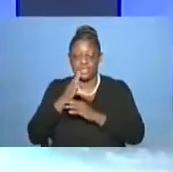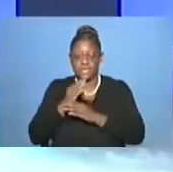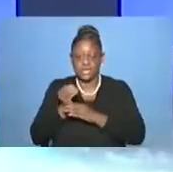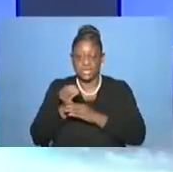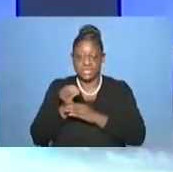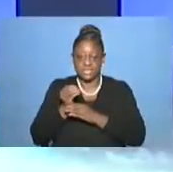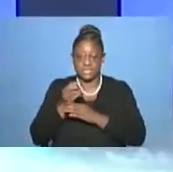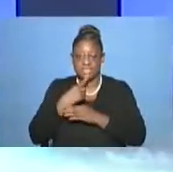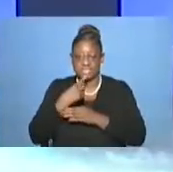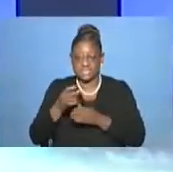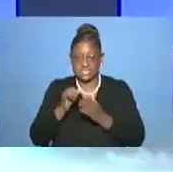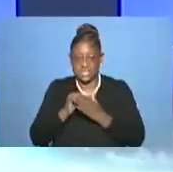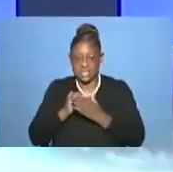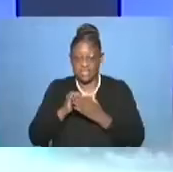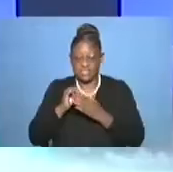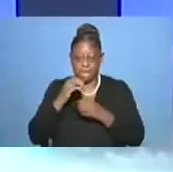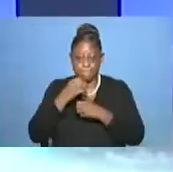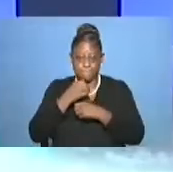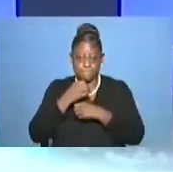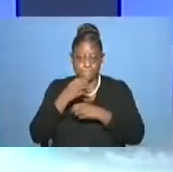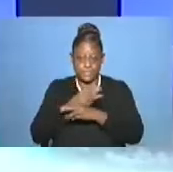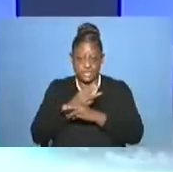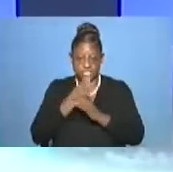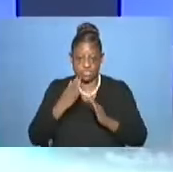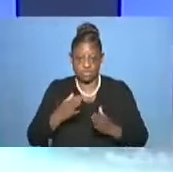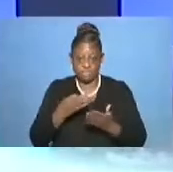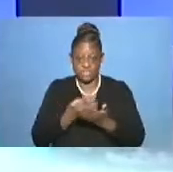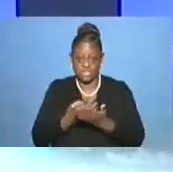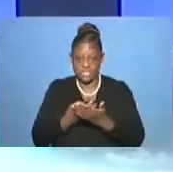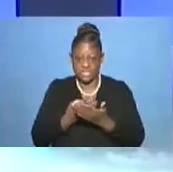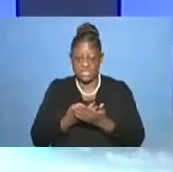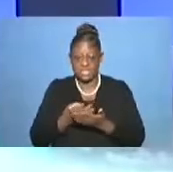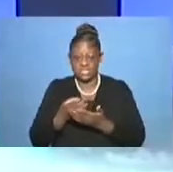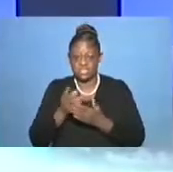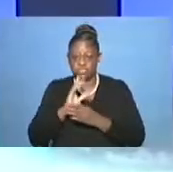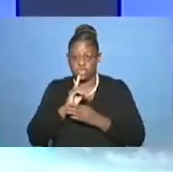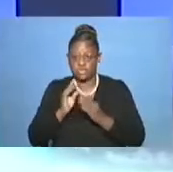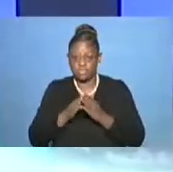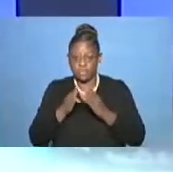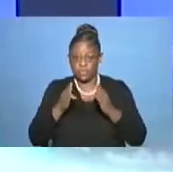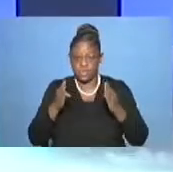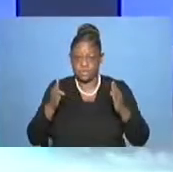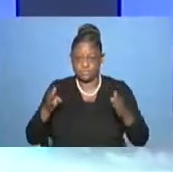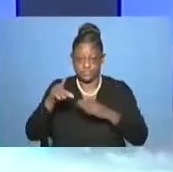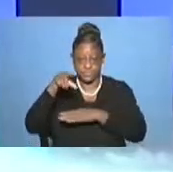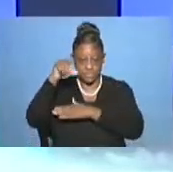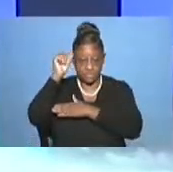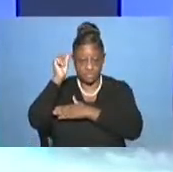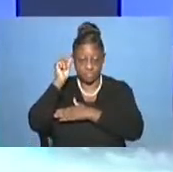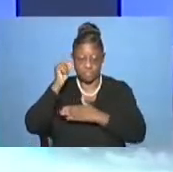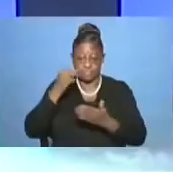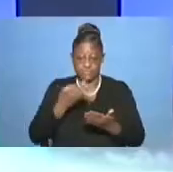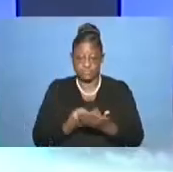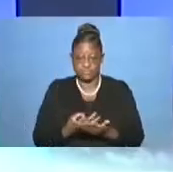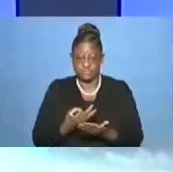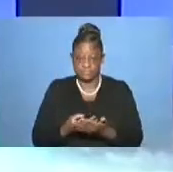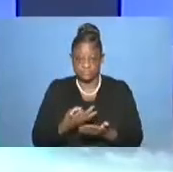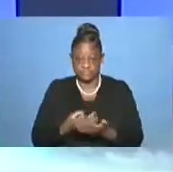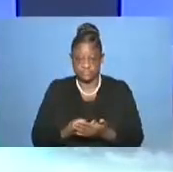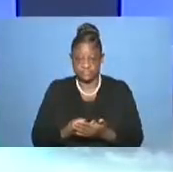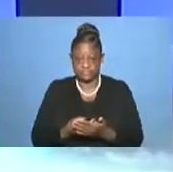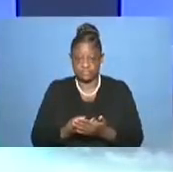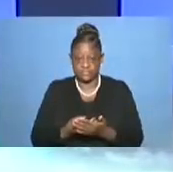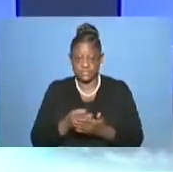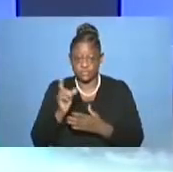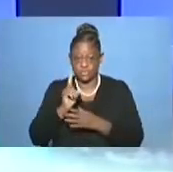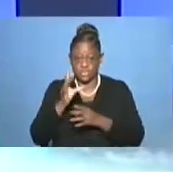good fruit. The Ministry of Finance's latest figures showing a continued widening of the government's fiscal rebound as